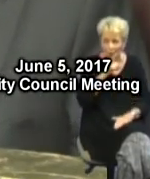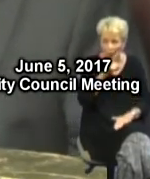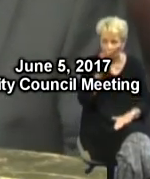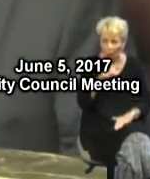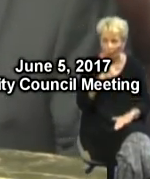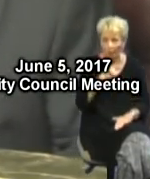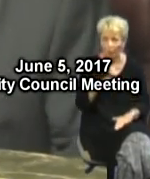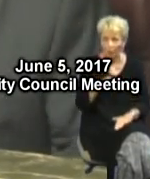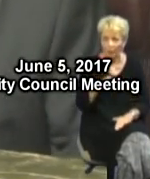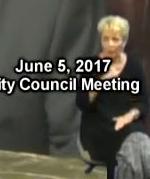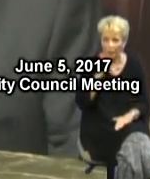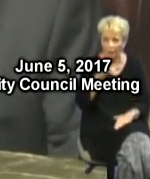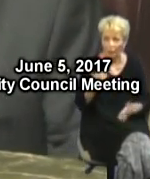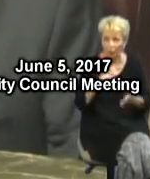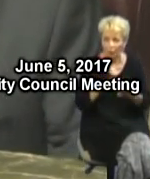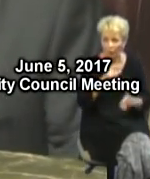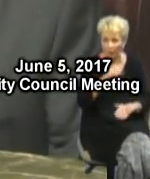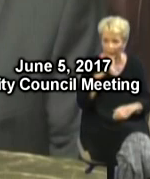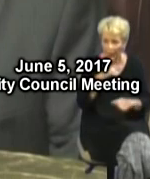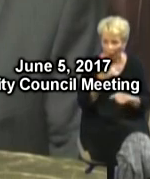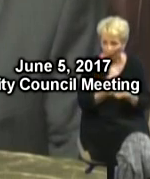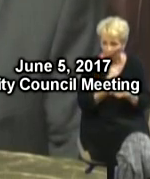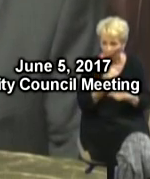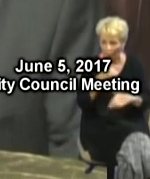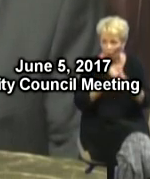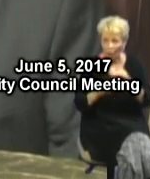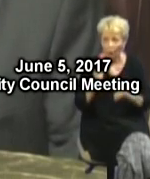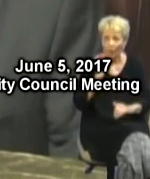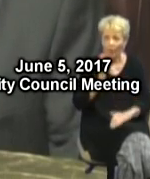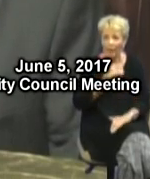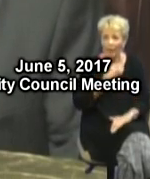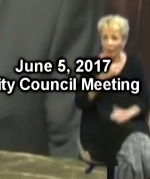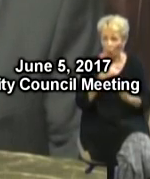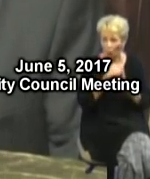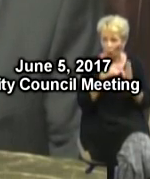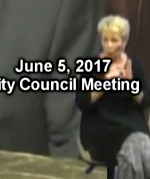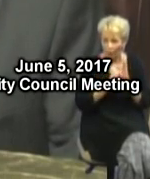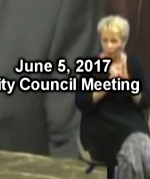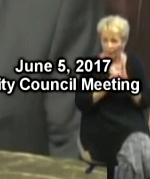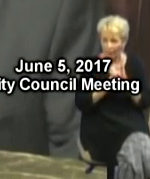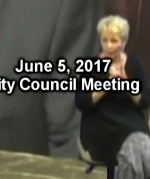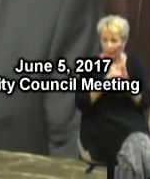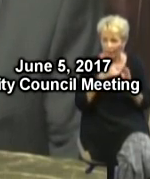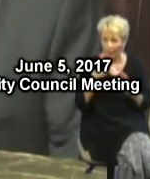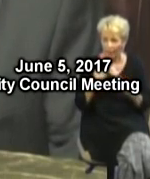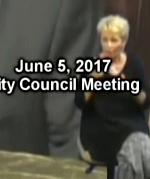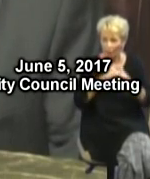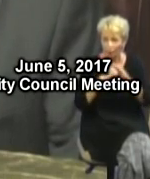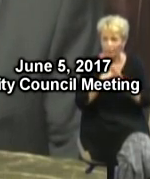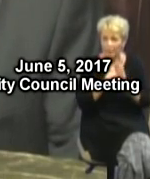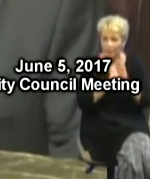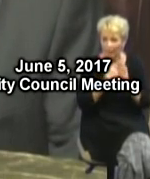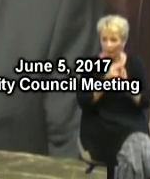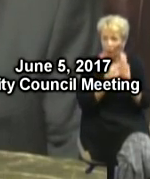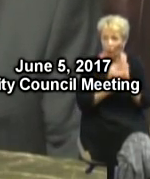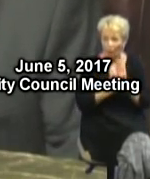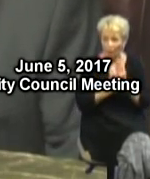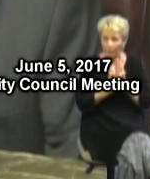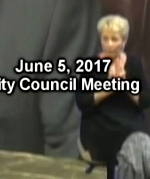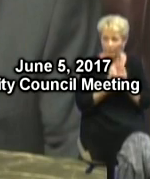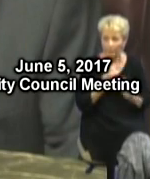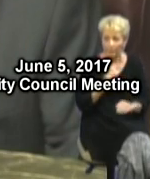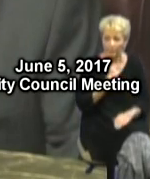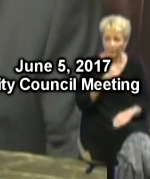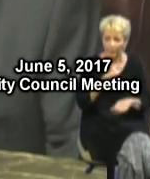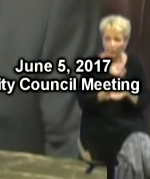whether rezoning is appropriate under our ordinance and under state law. And